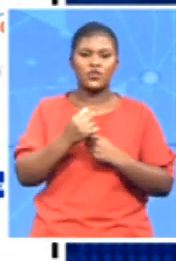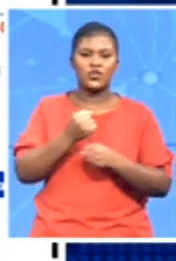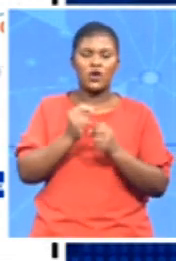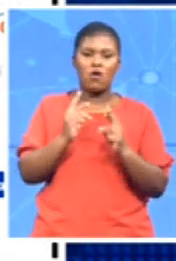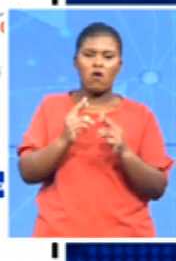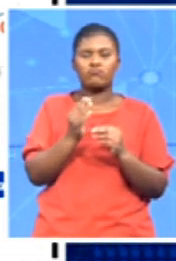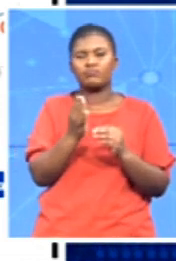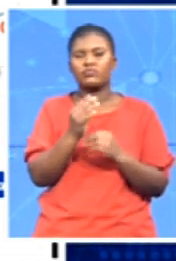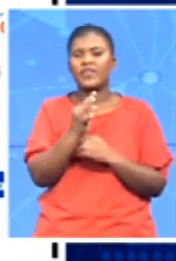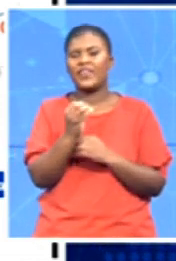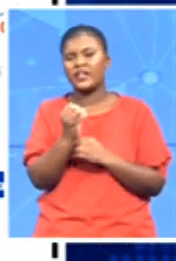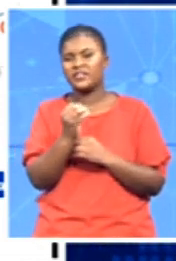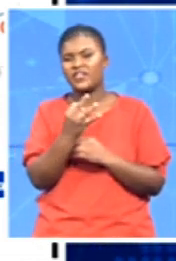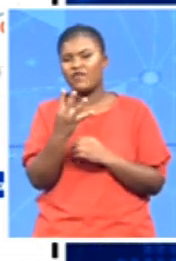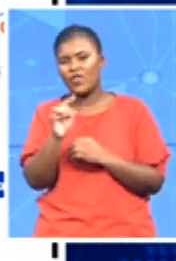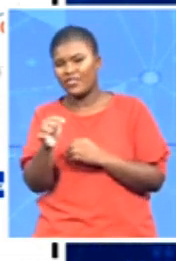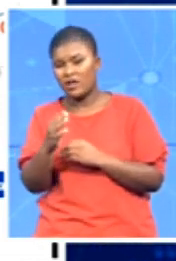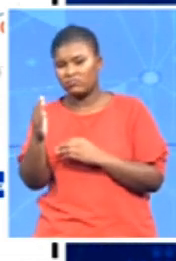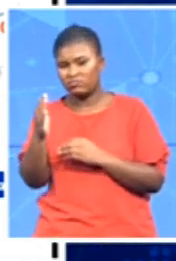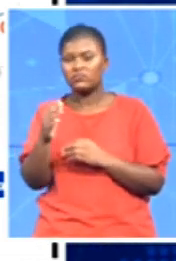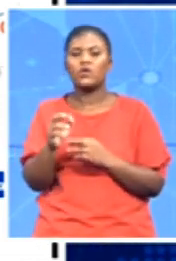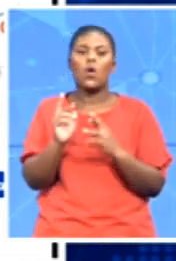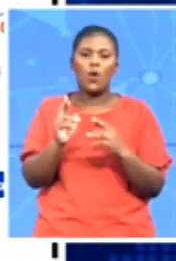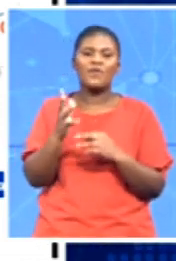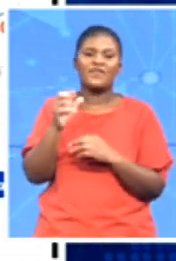34,000 and hopefully 50,000 this week, we would like to